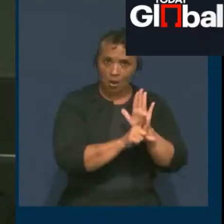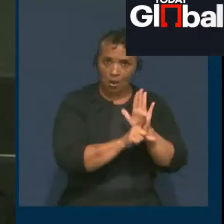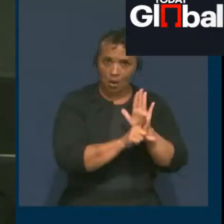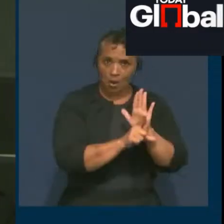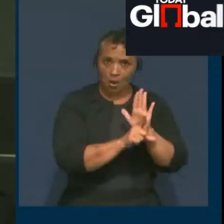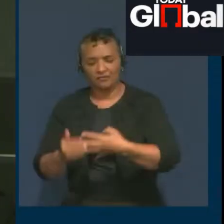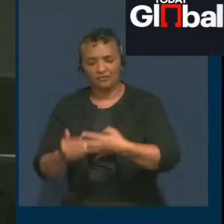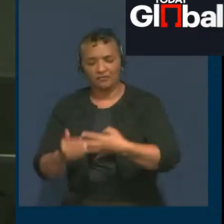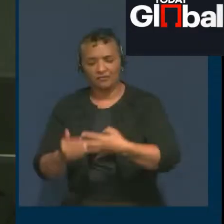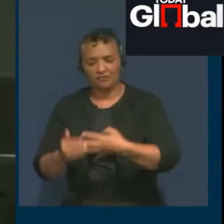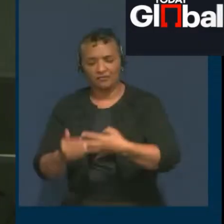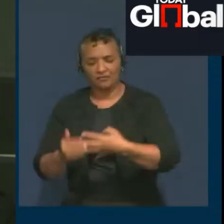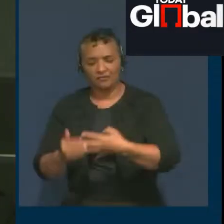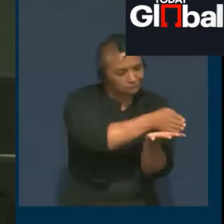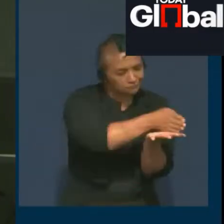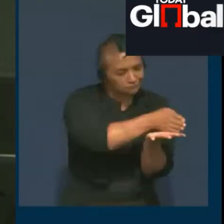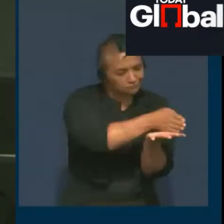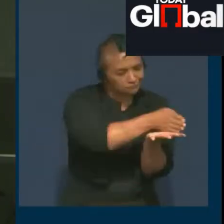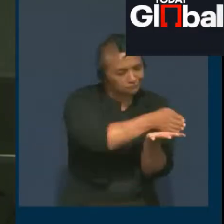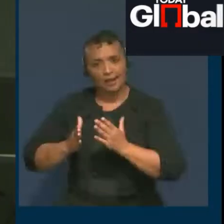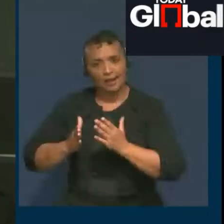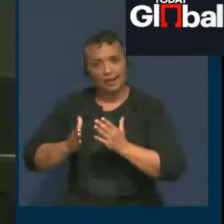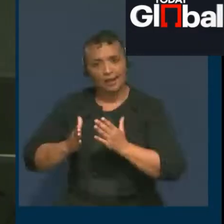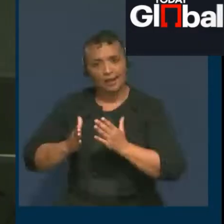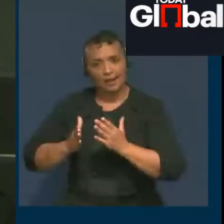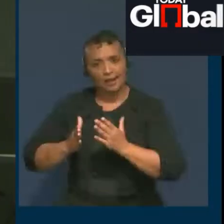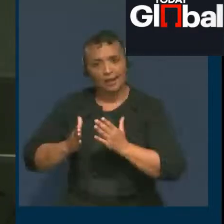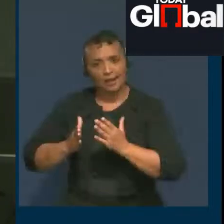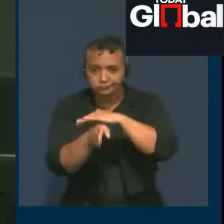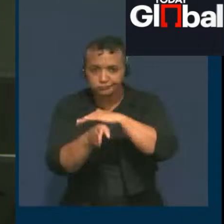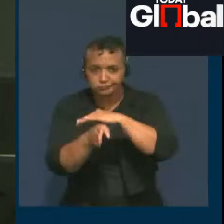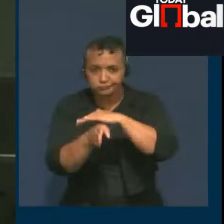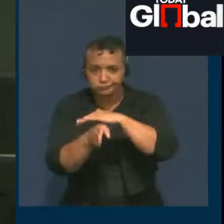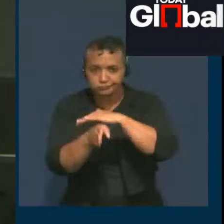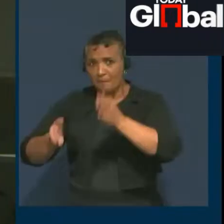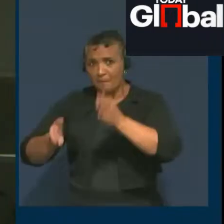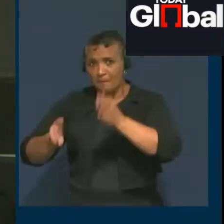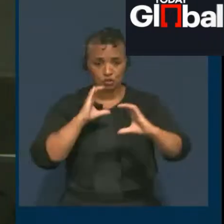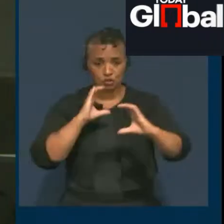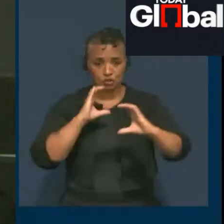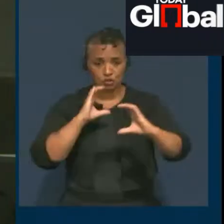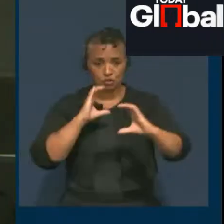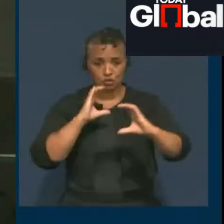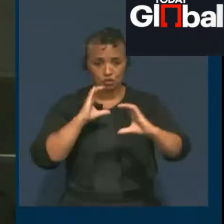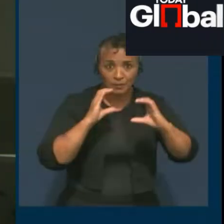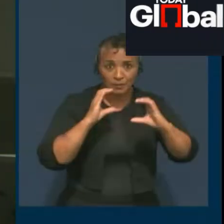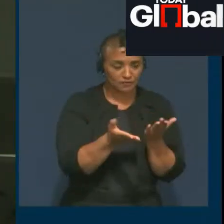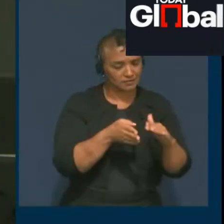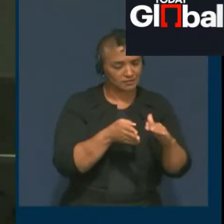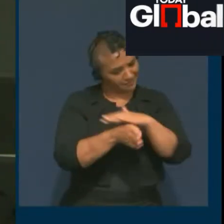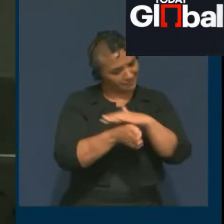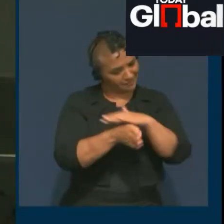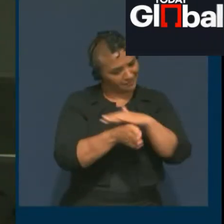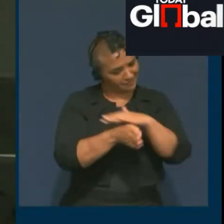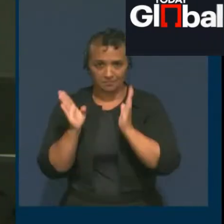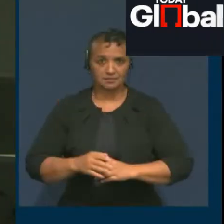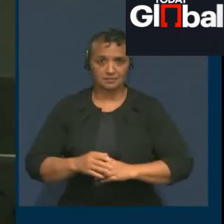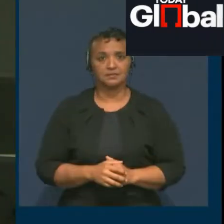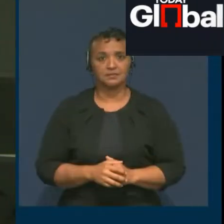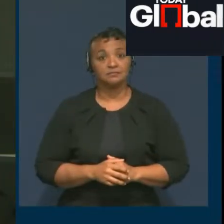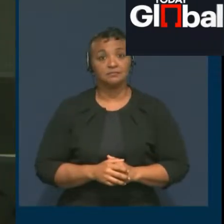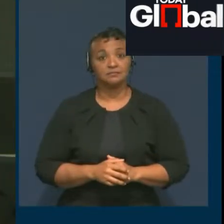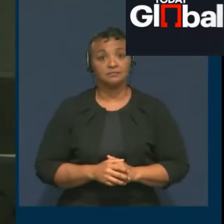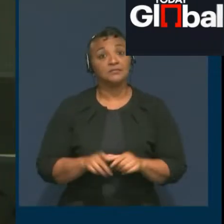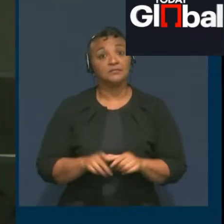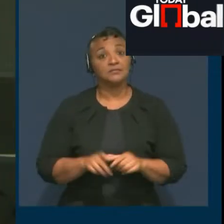facilitates accessibility to all buildings, communication and IT services. It also guarantees the participation of persons